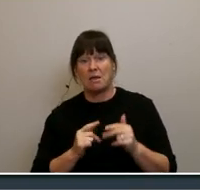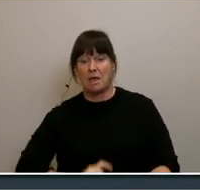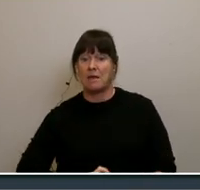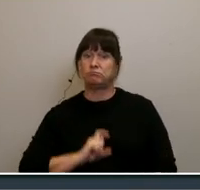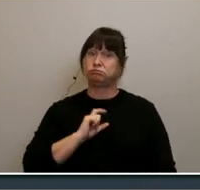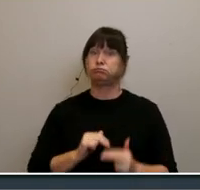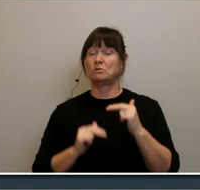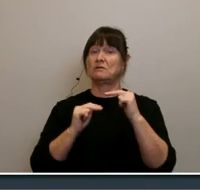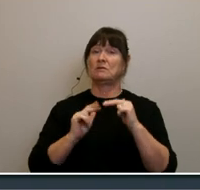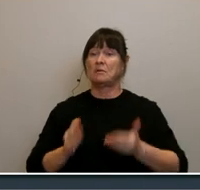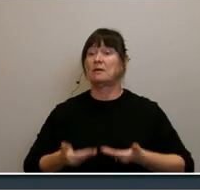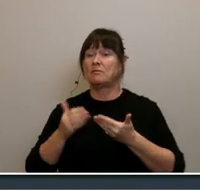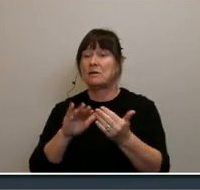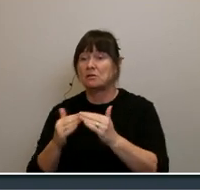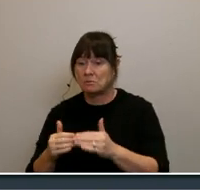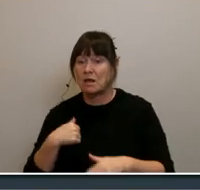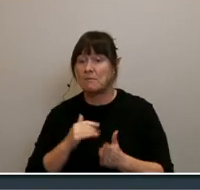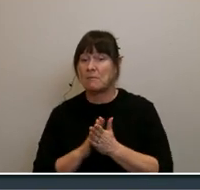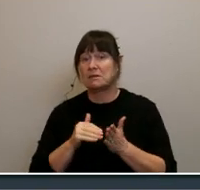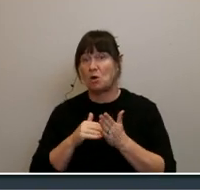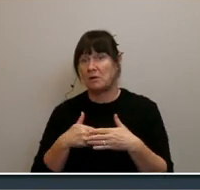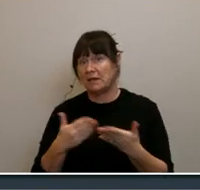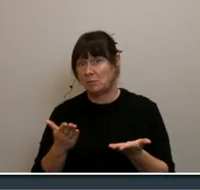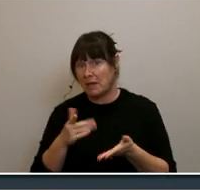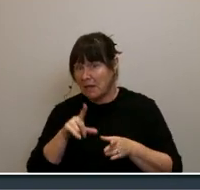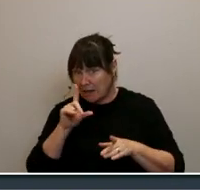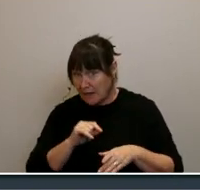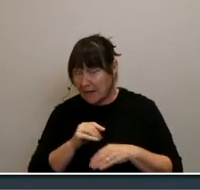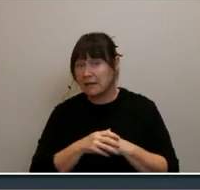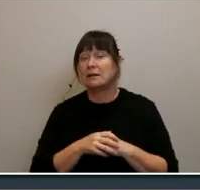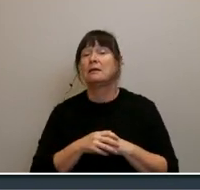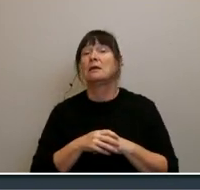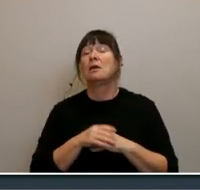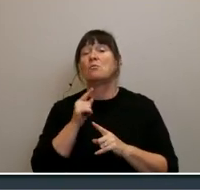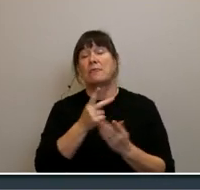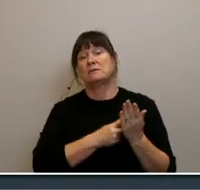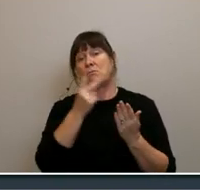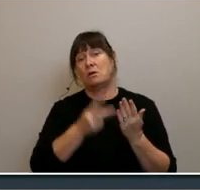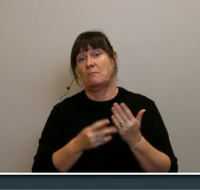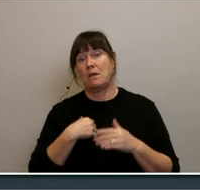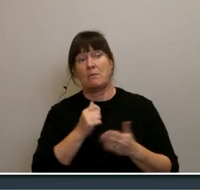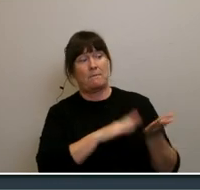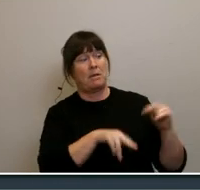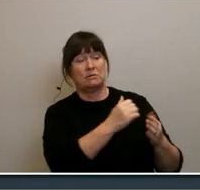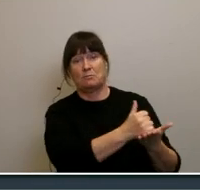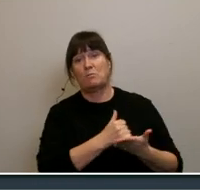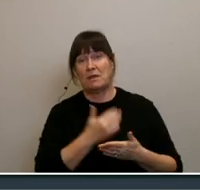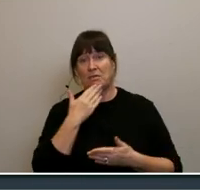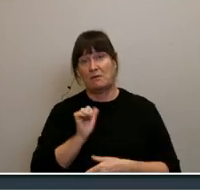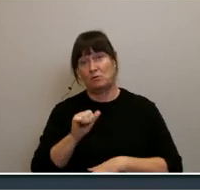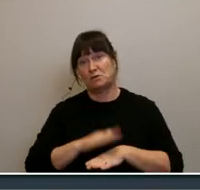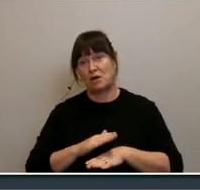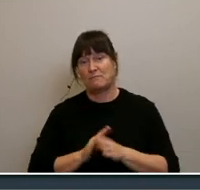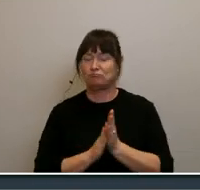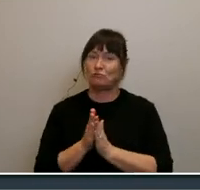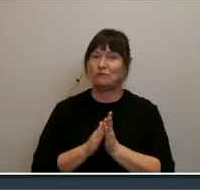by giving back to the community. I'm willing to help in any way possible with this program. I have support from my parents. Thank you for your